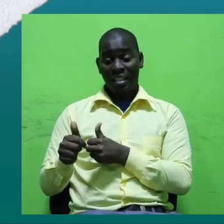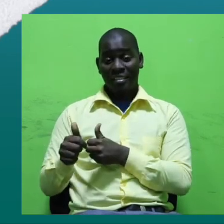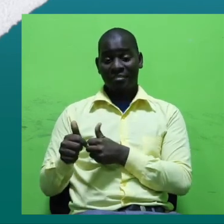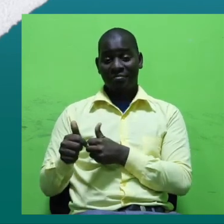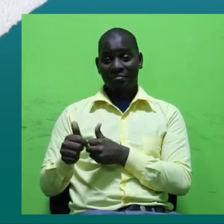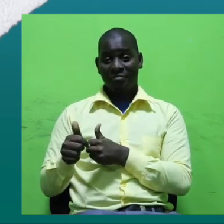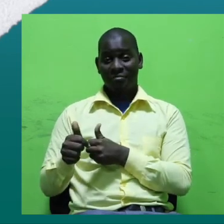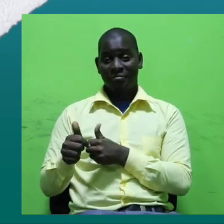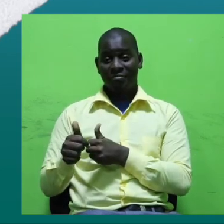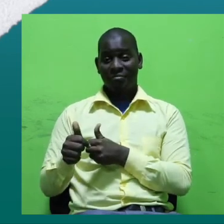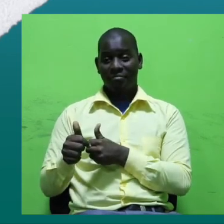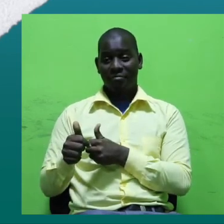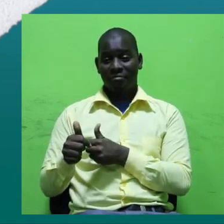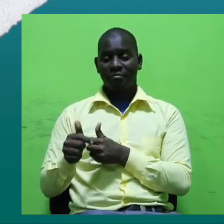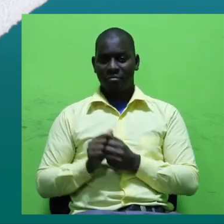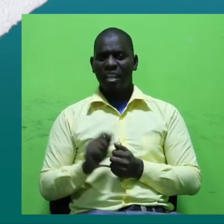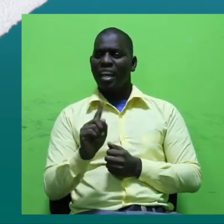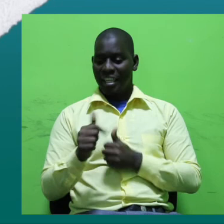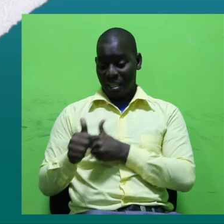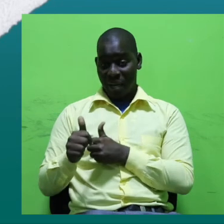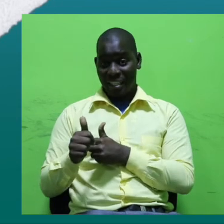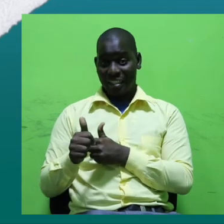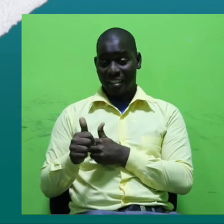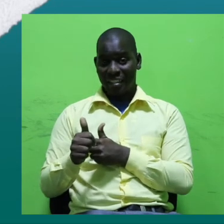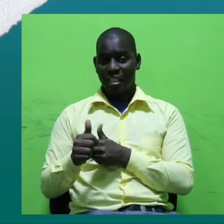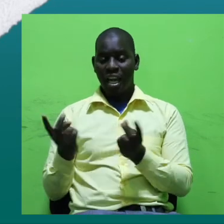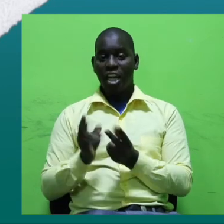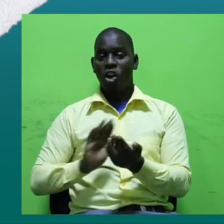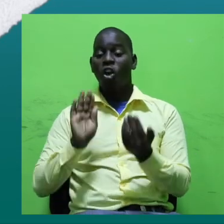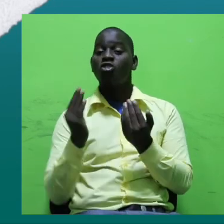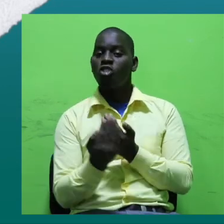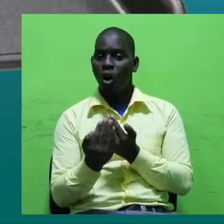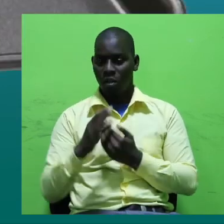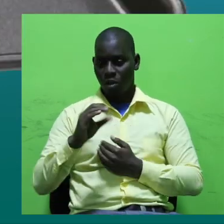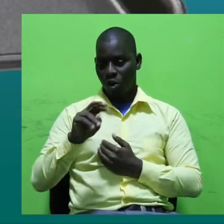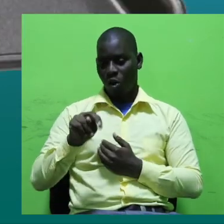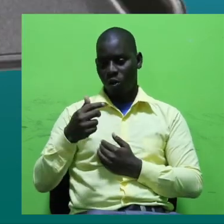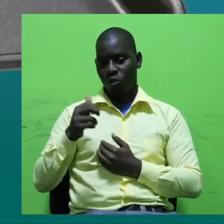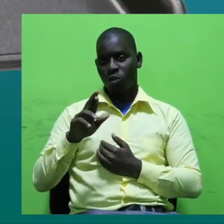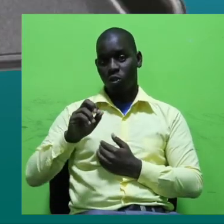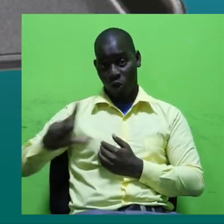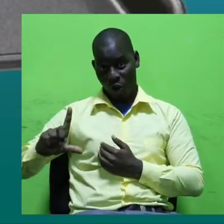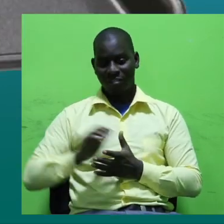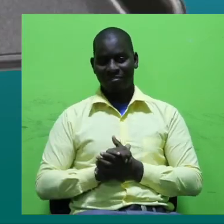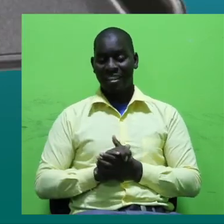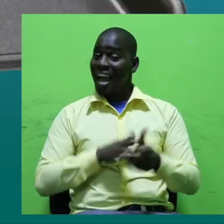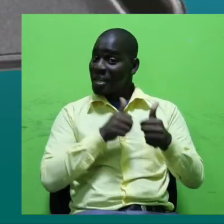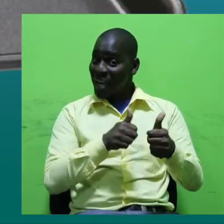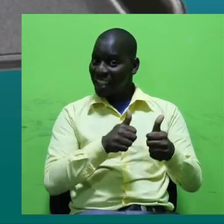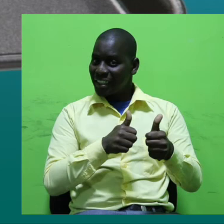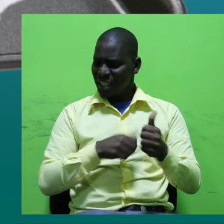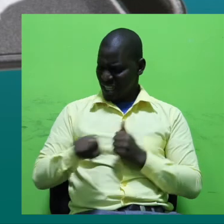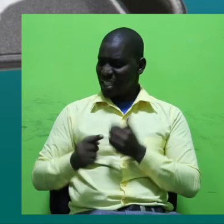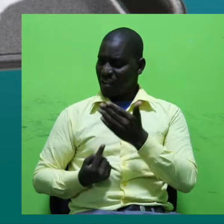soil, and dry soil. Set your experiment as follows. In the first tray, one side of a tray, put